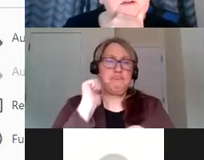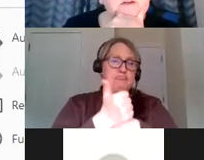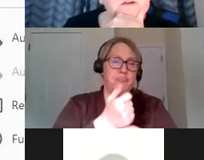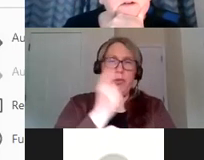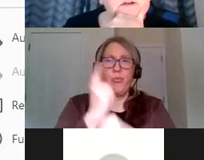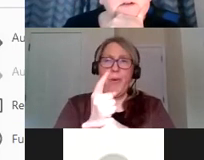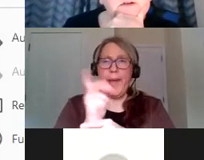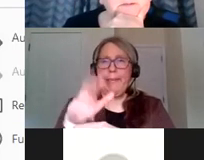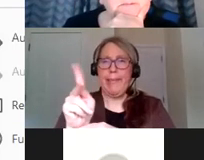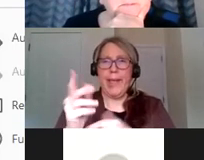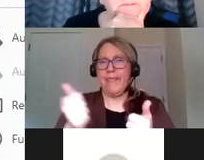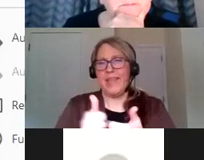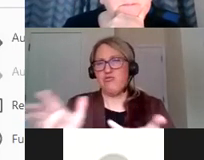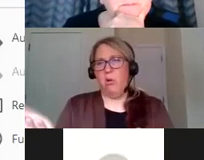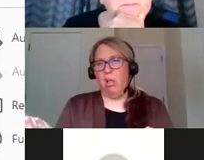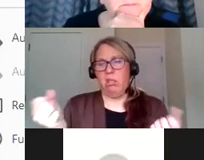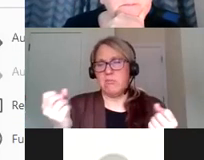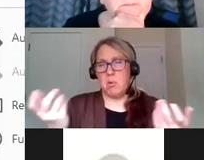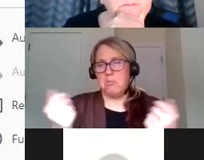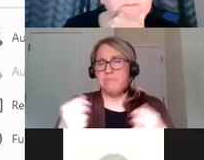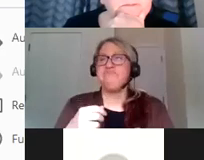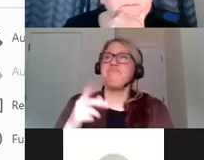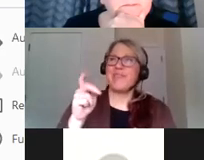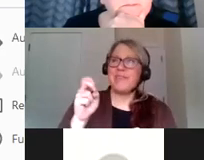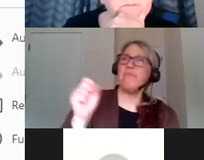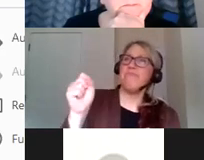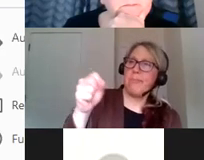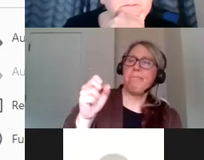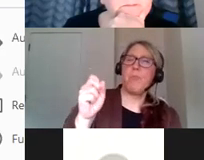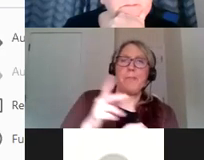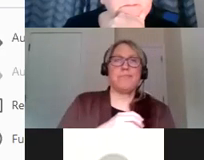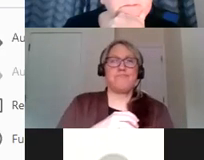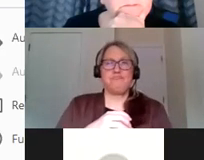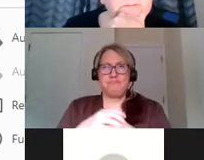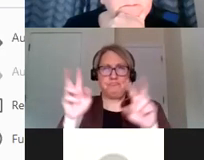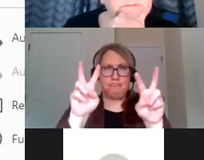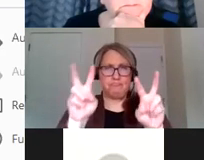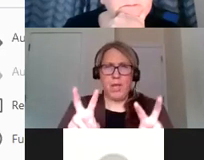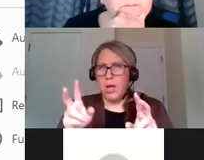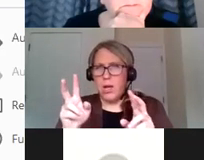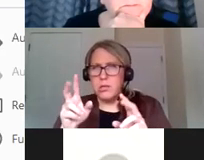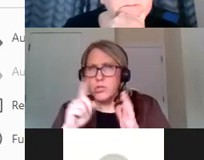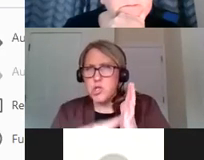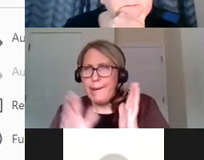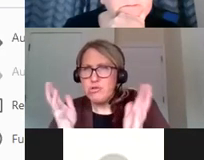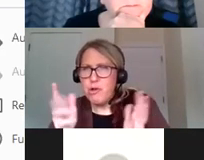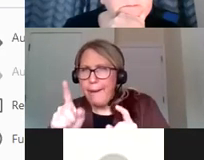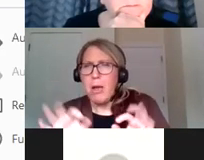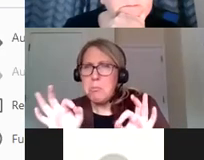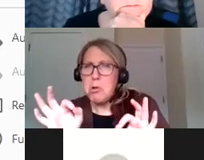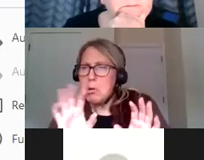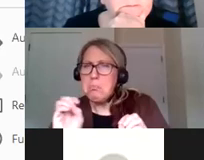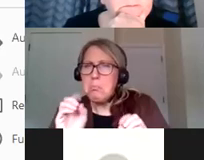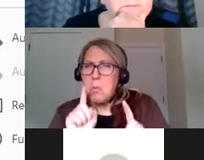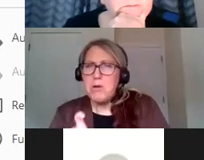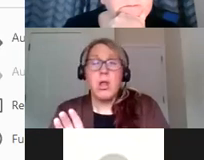link. Yep. All right, so I'm just checking the chat. We're good. The